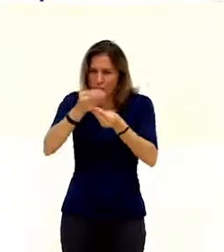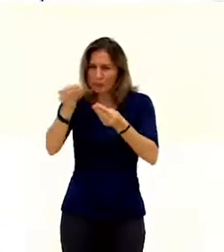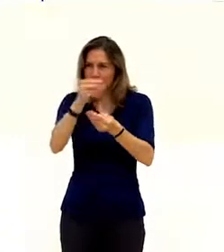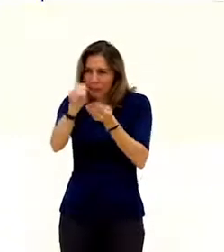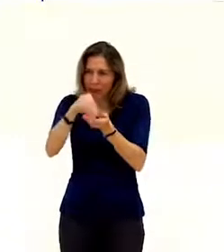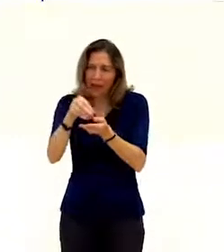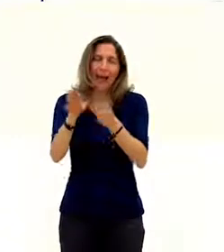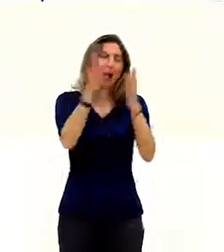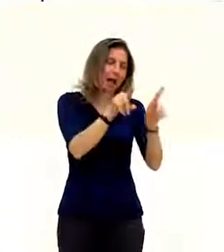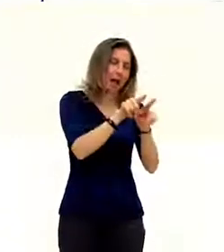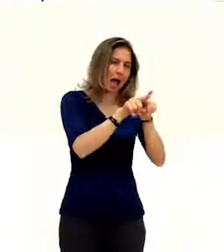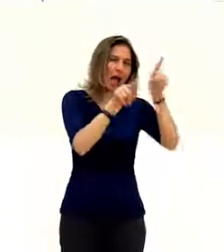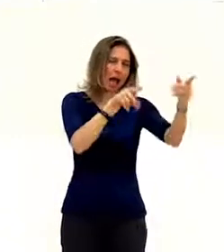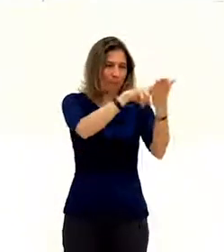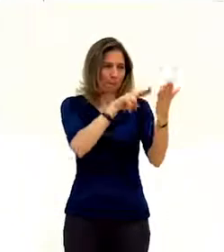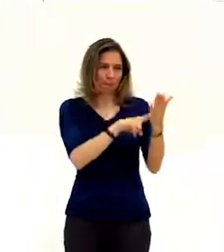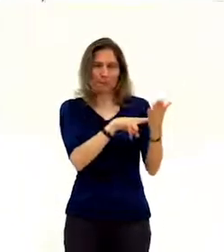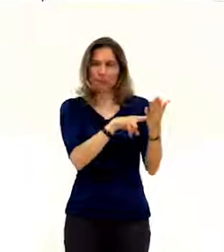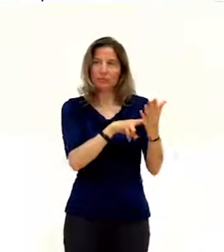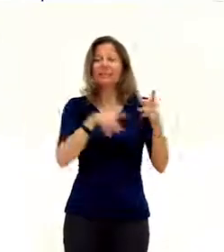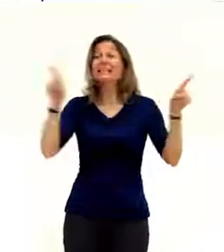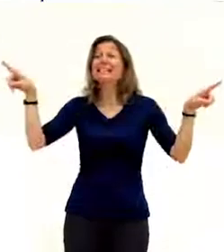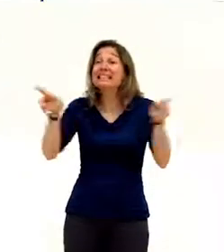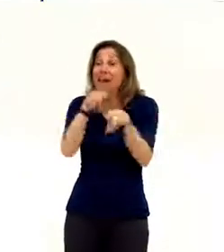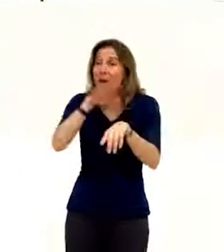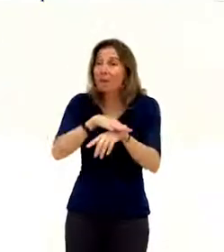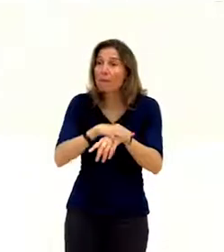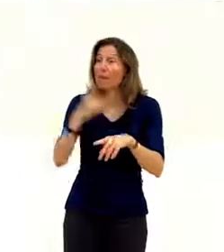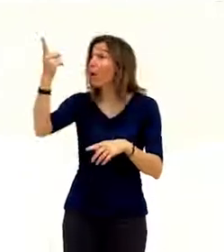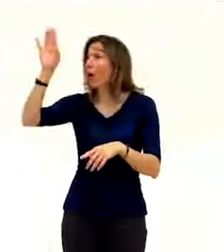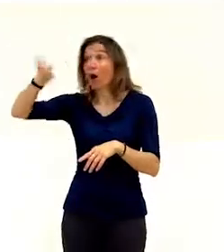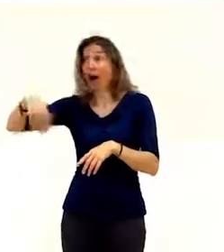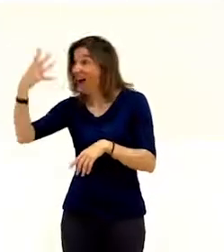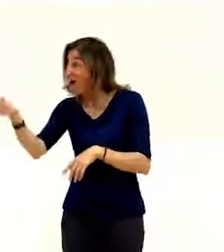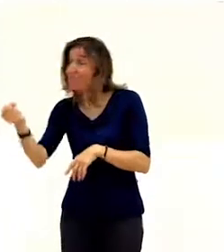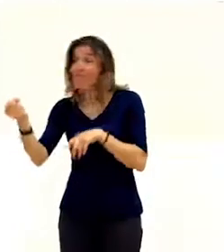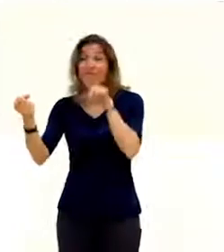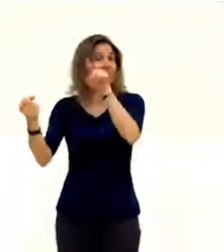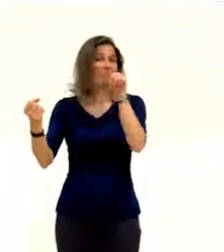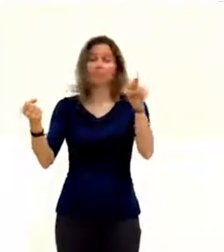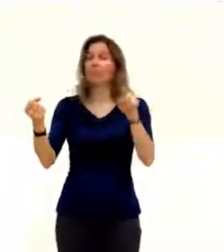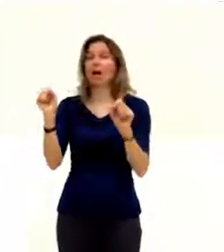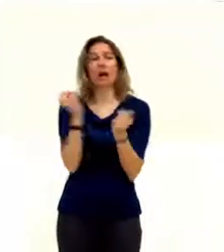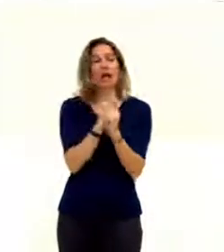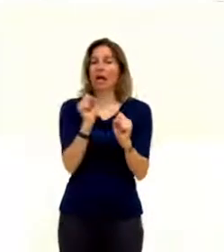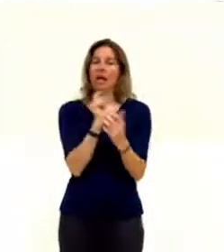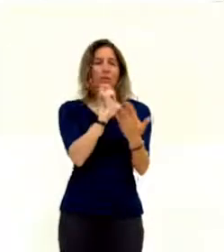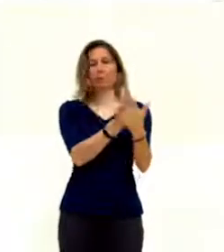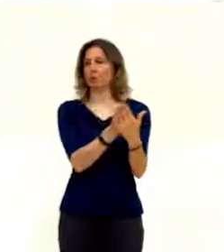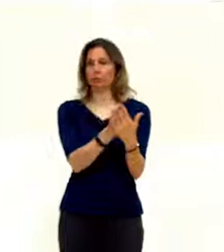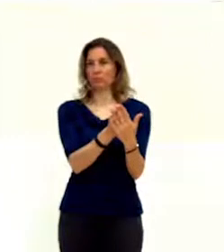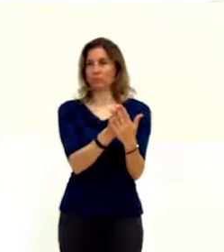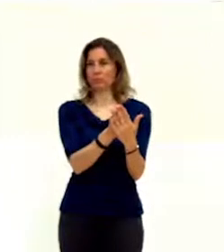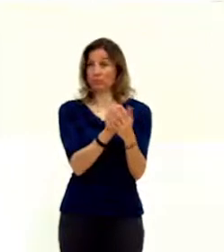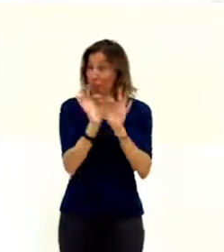met cumulatively at the same time. If one is missing, procurement doesn't apply. Is